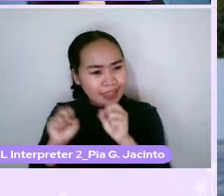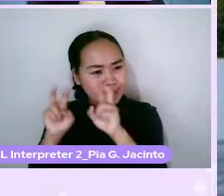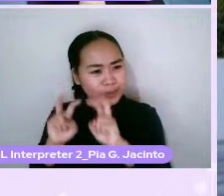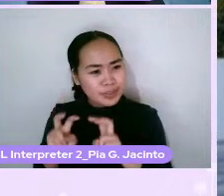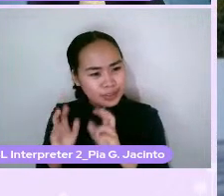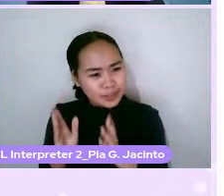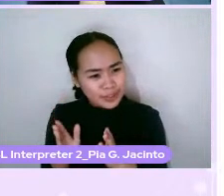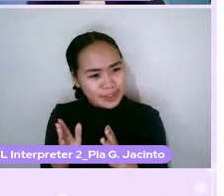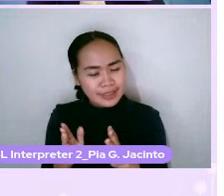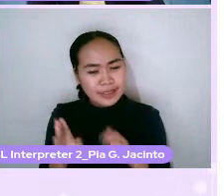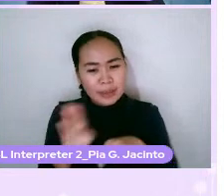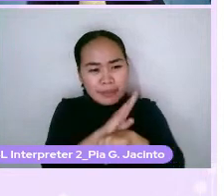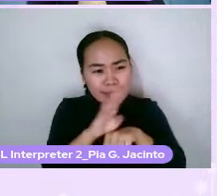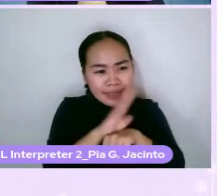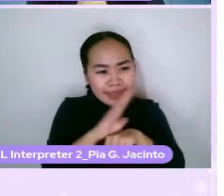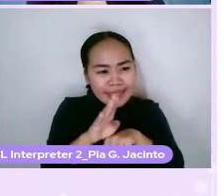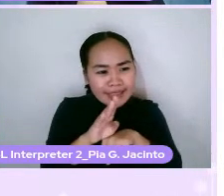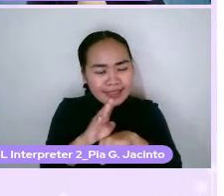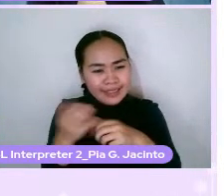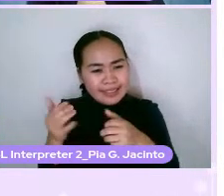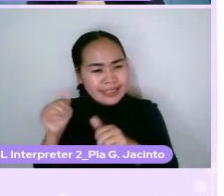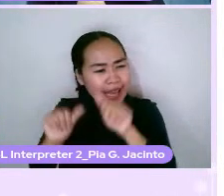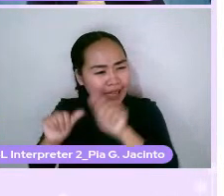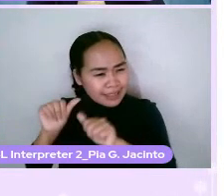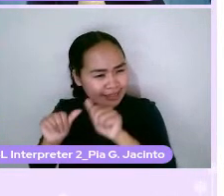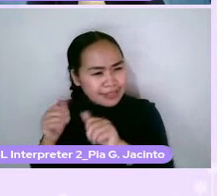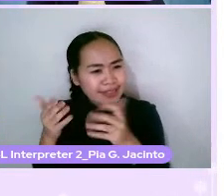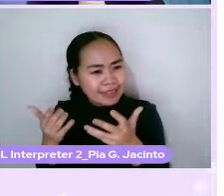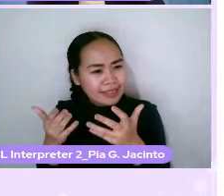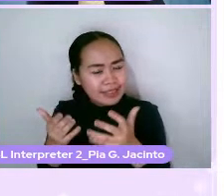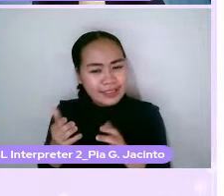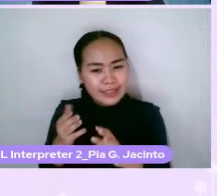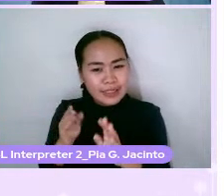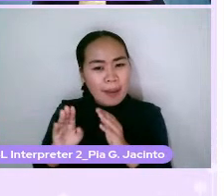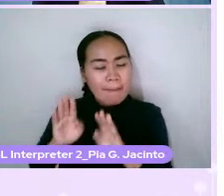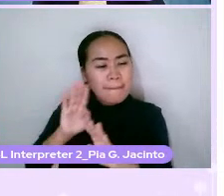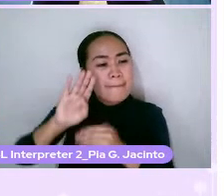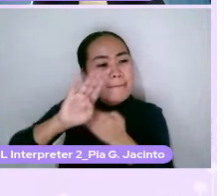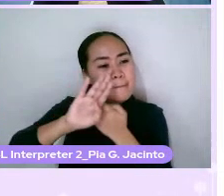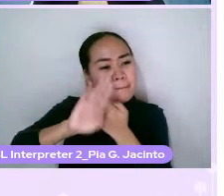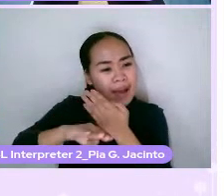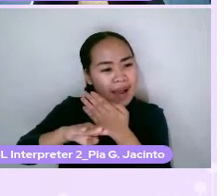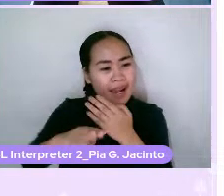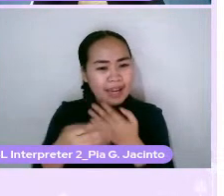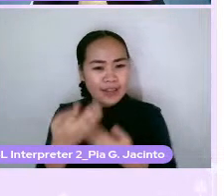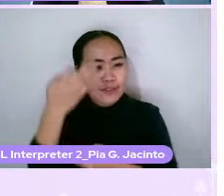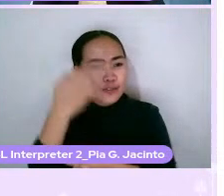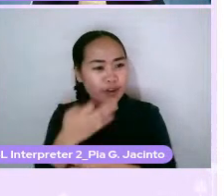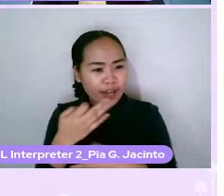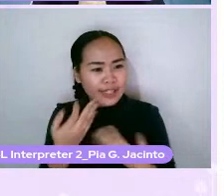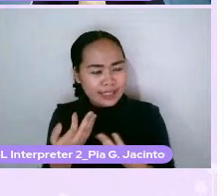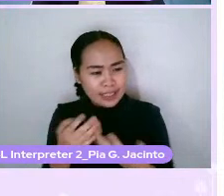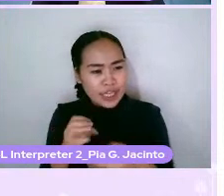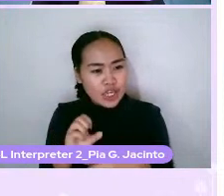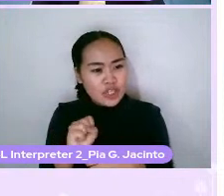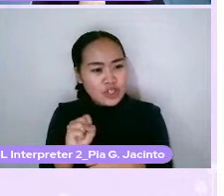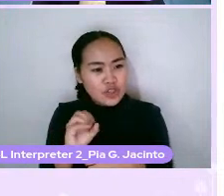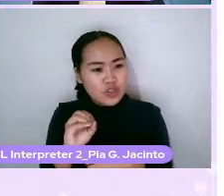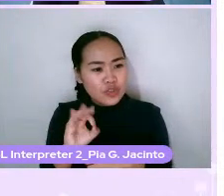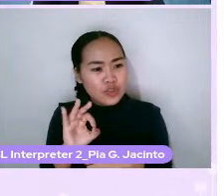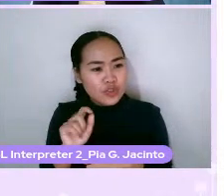business systems analysts, back-end and front-end software developers, UI/UX